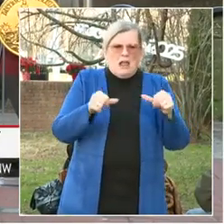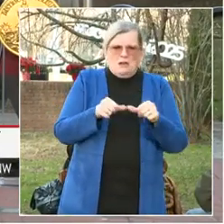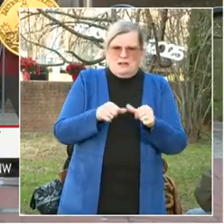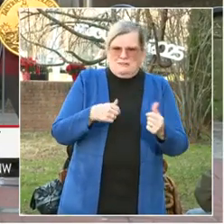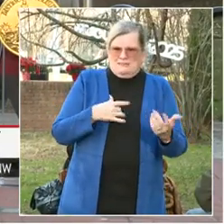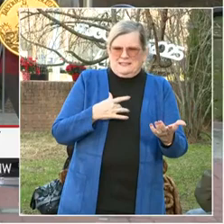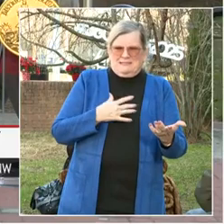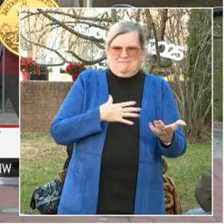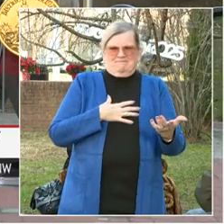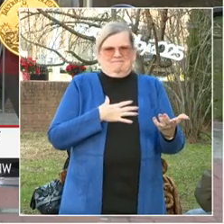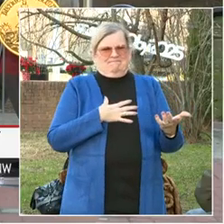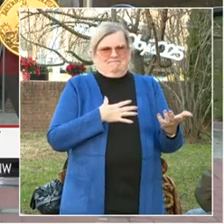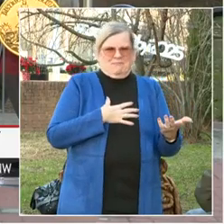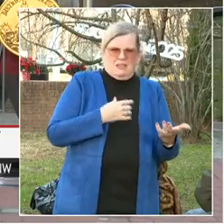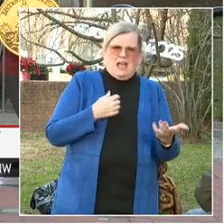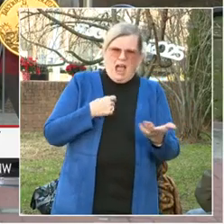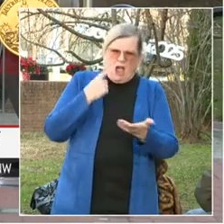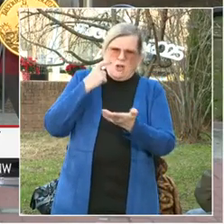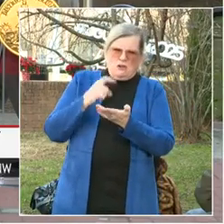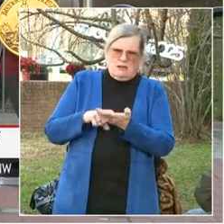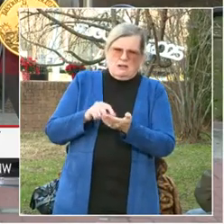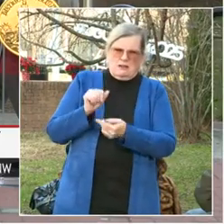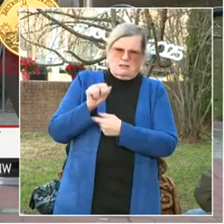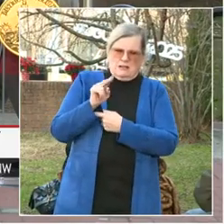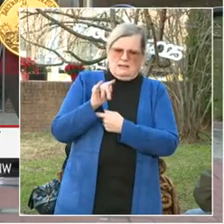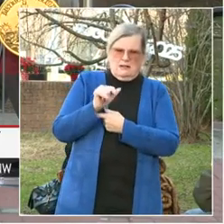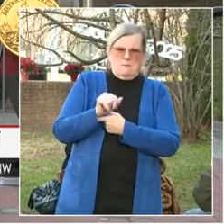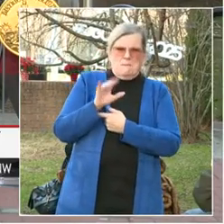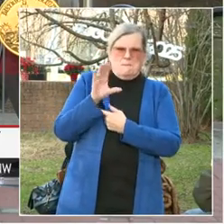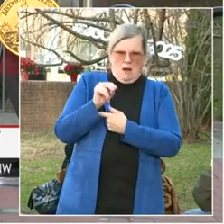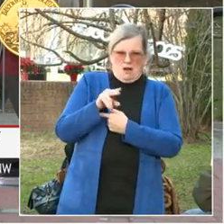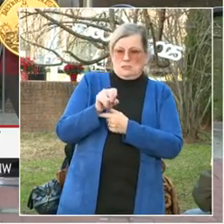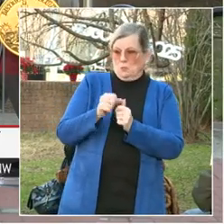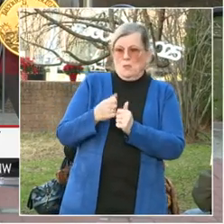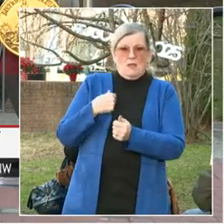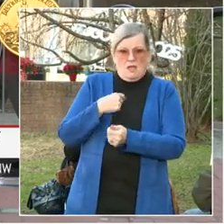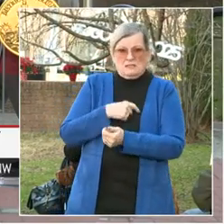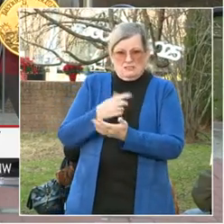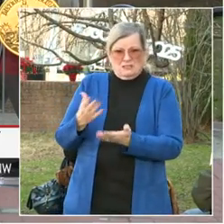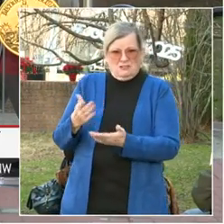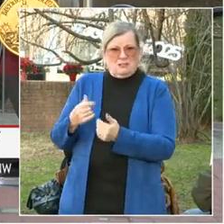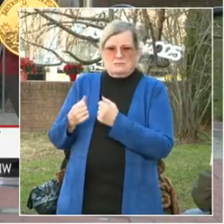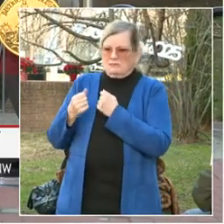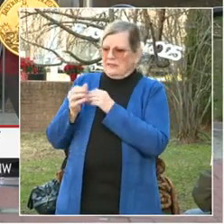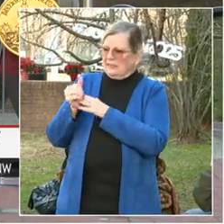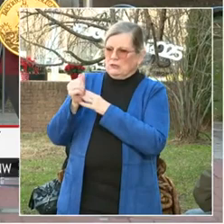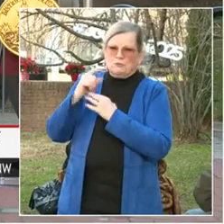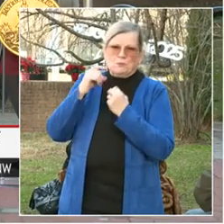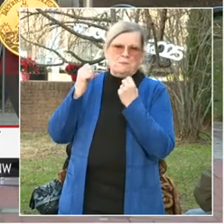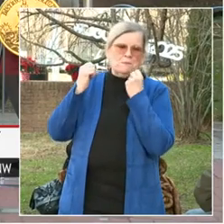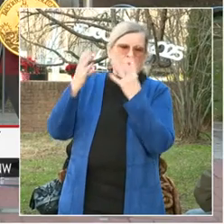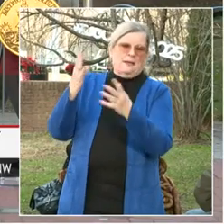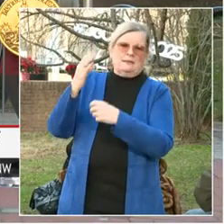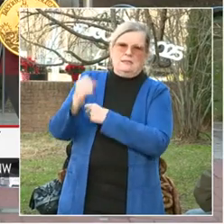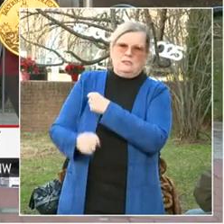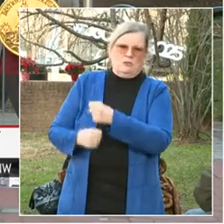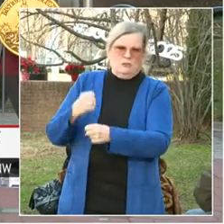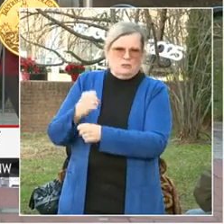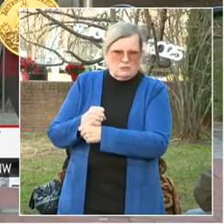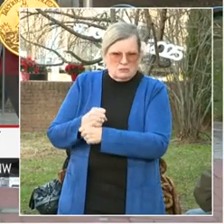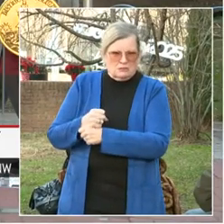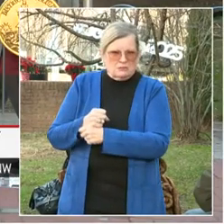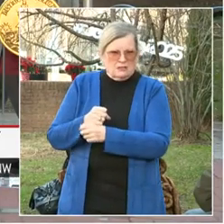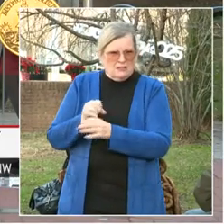want to acknowledge Anita Bonds, who's been with the renters for decades. And you're feeling the families because you're not giving them